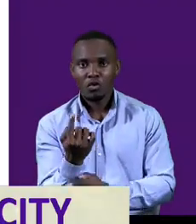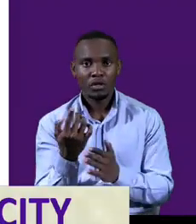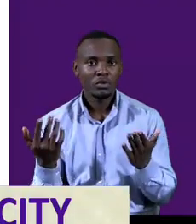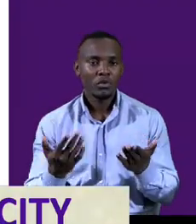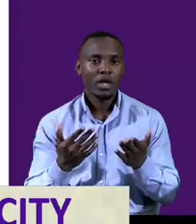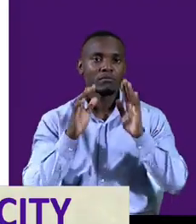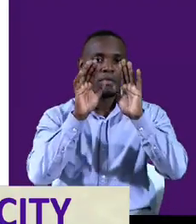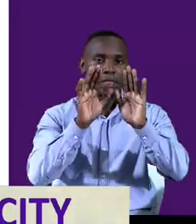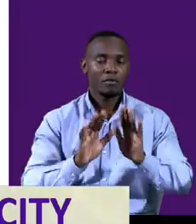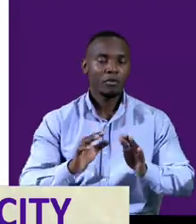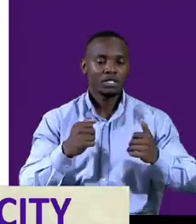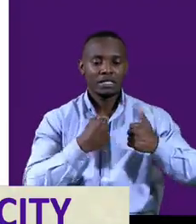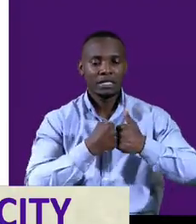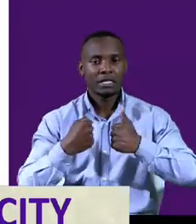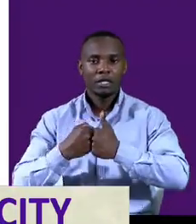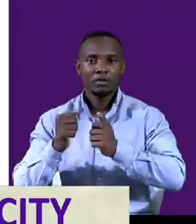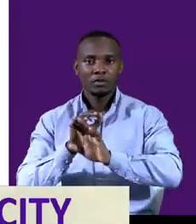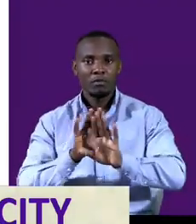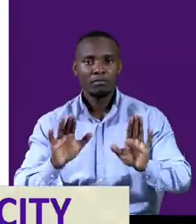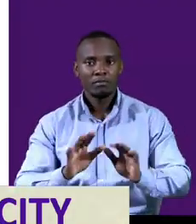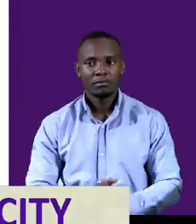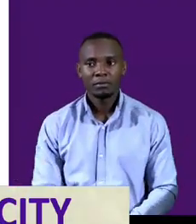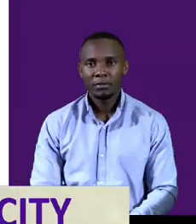weekend. Let's start.